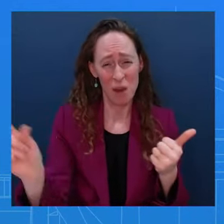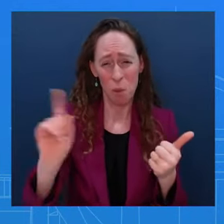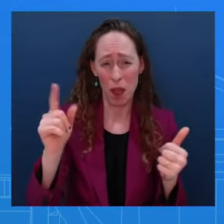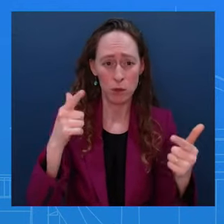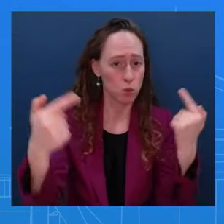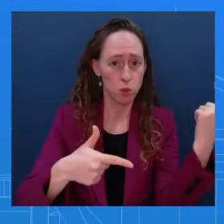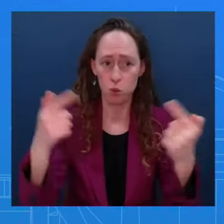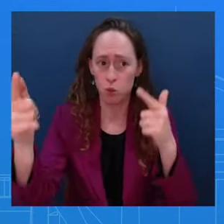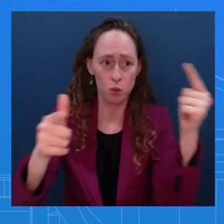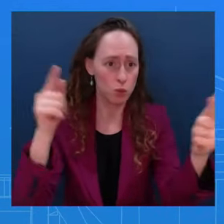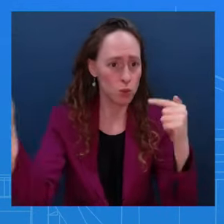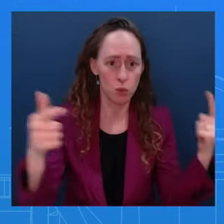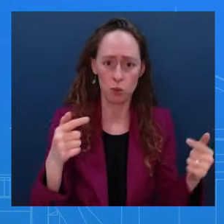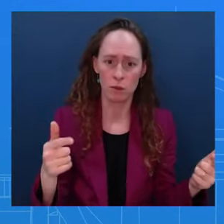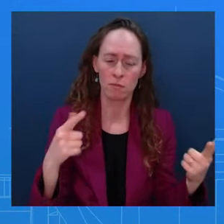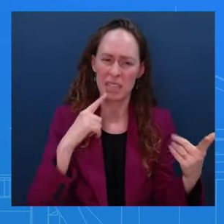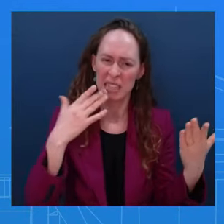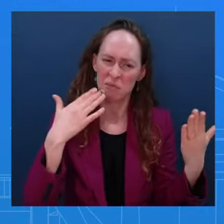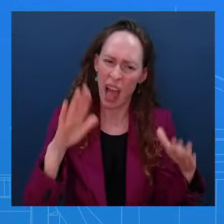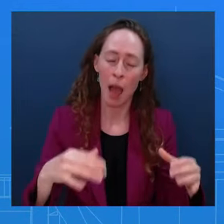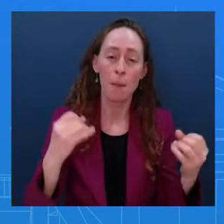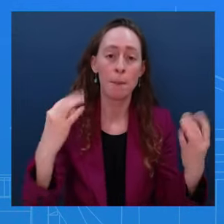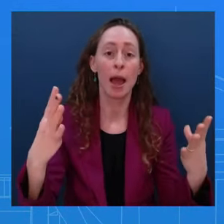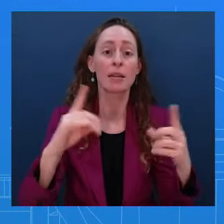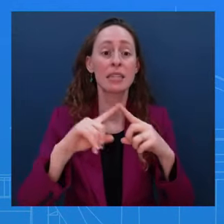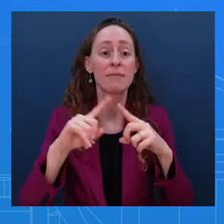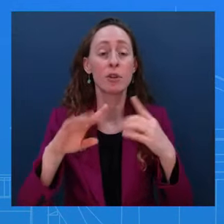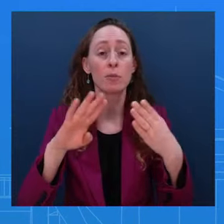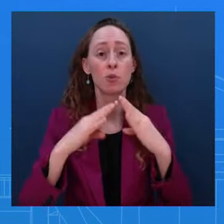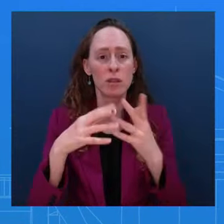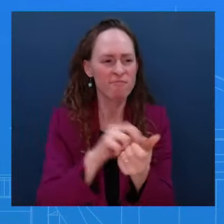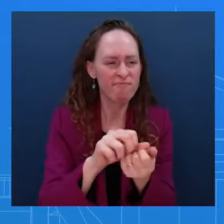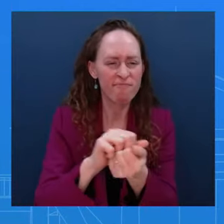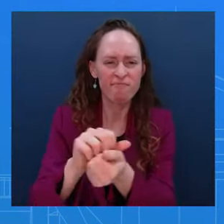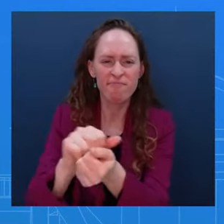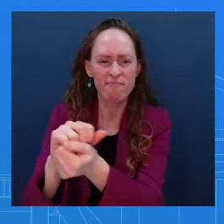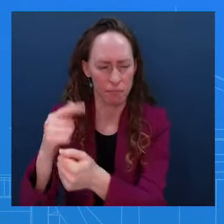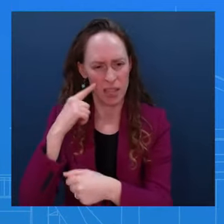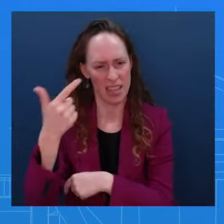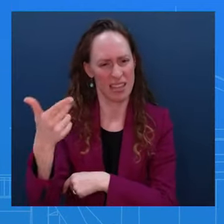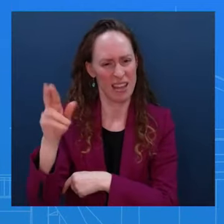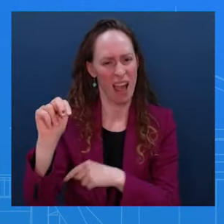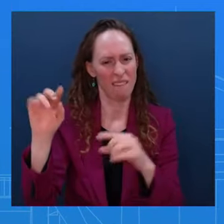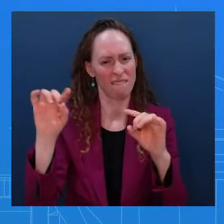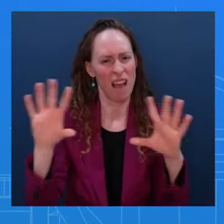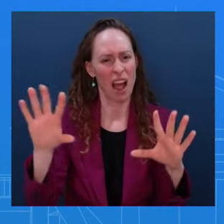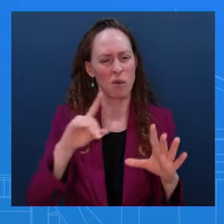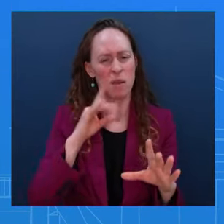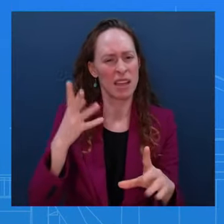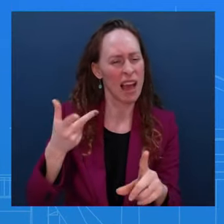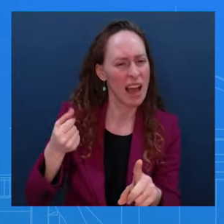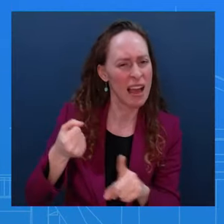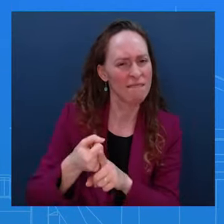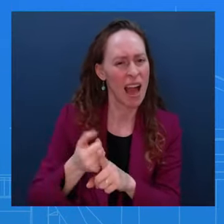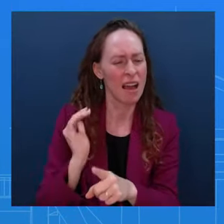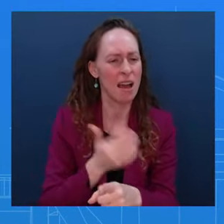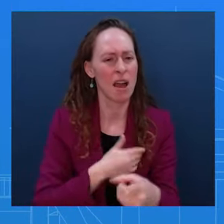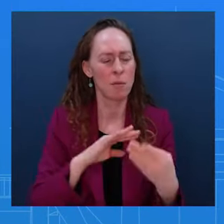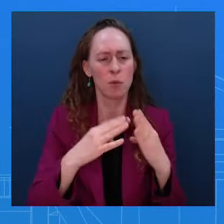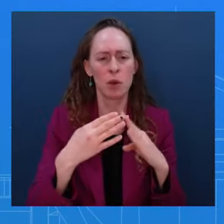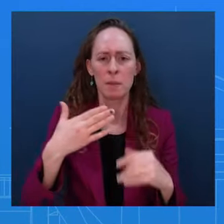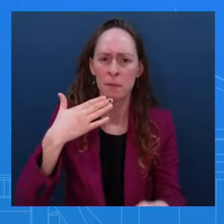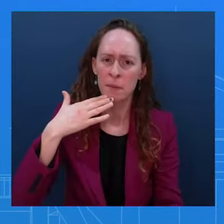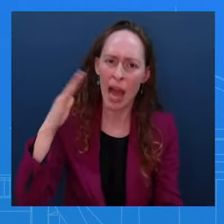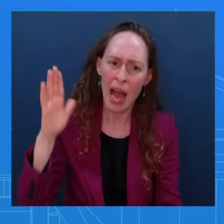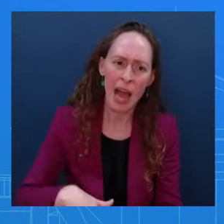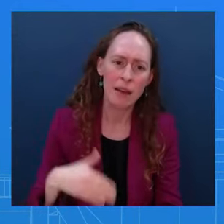communities. It's having an effect on our communities. And he is going to do everything that he can to continue to move forward